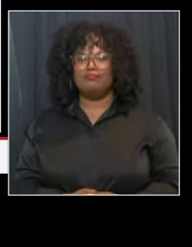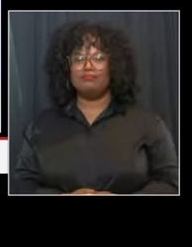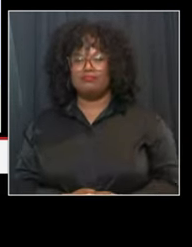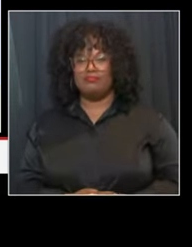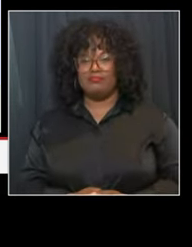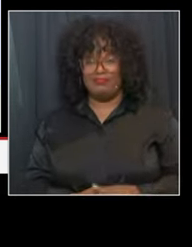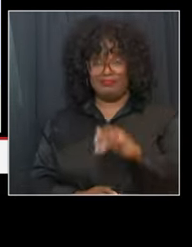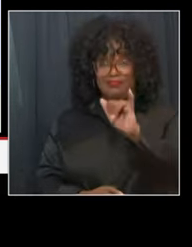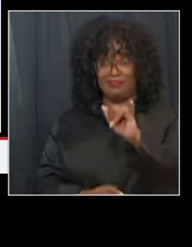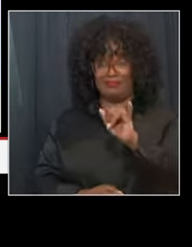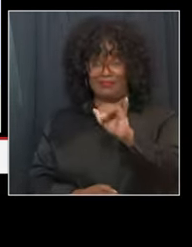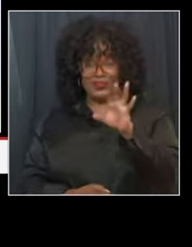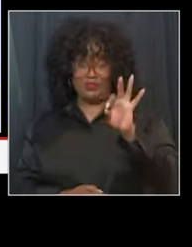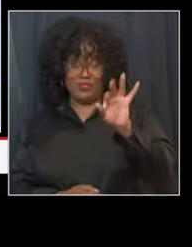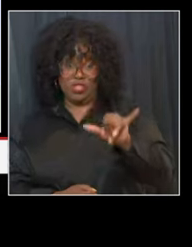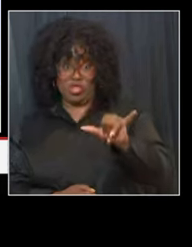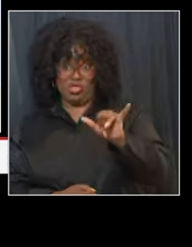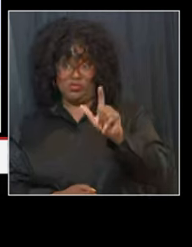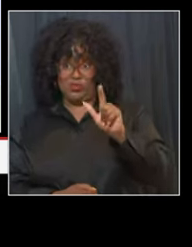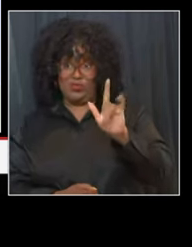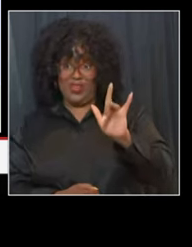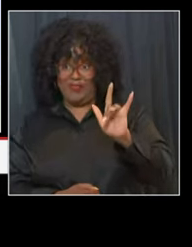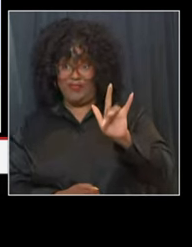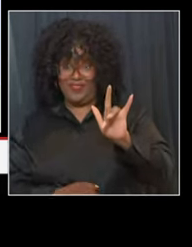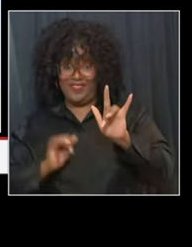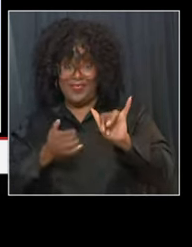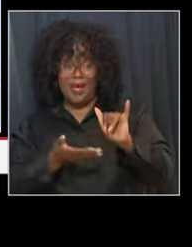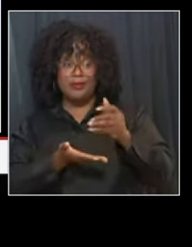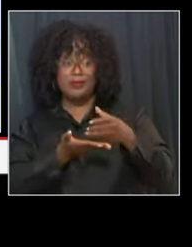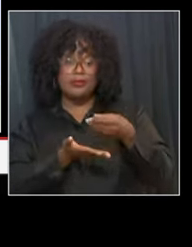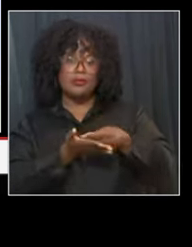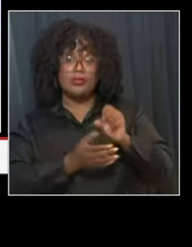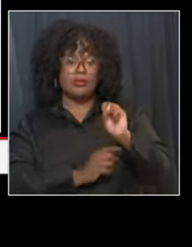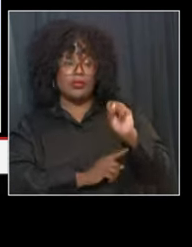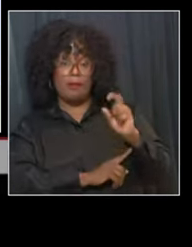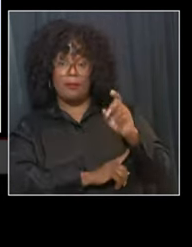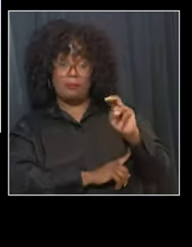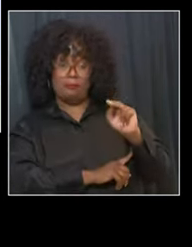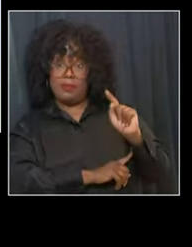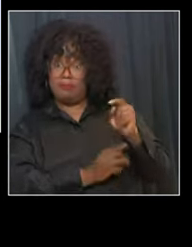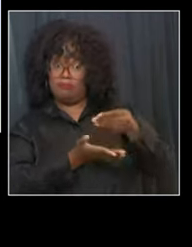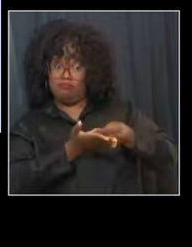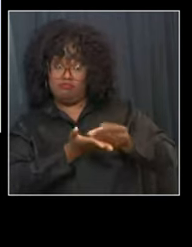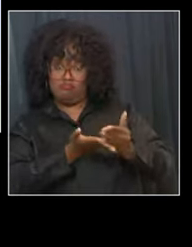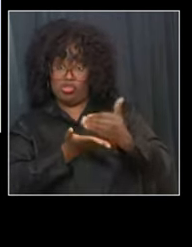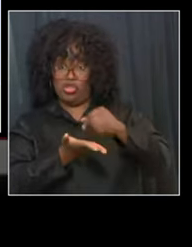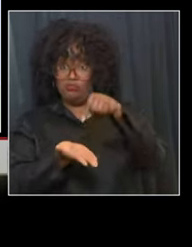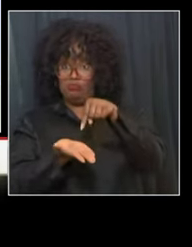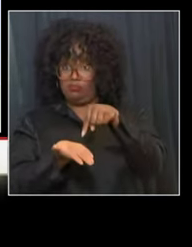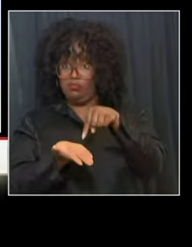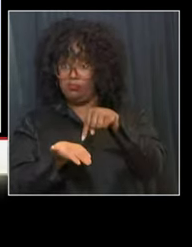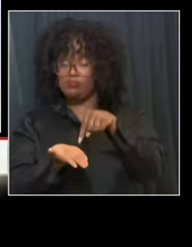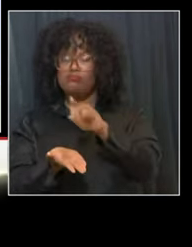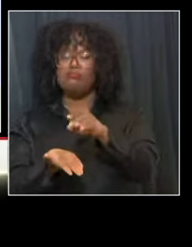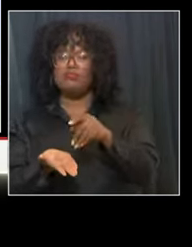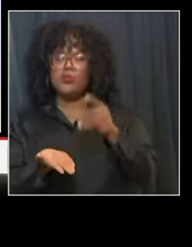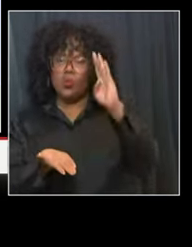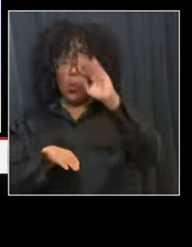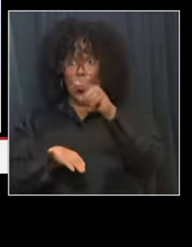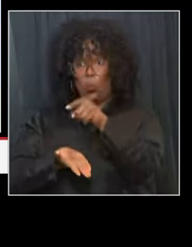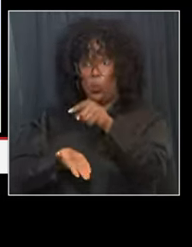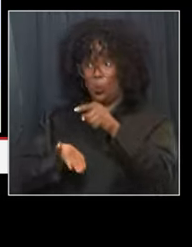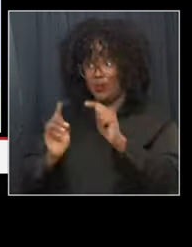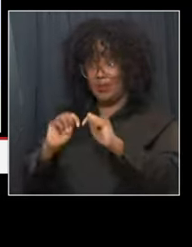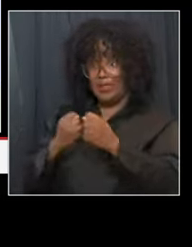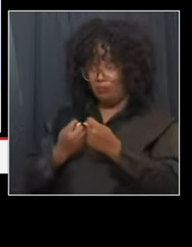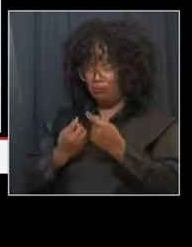a $1 billion hit that was thrust upon us, not of our own making, and I know your team has worked incredibly hard to come up. I'm sure, just